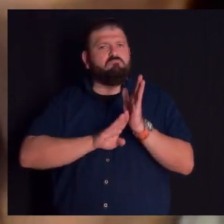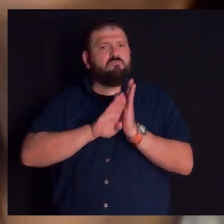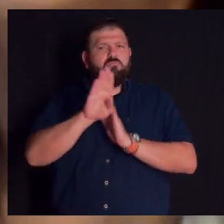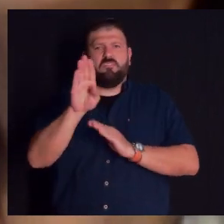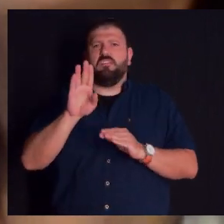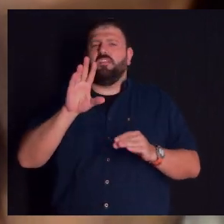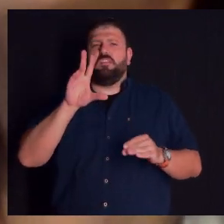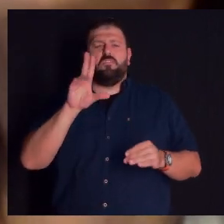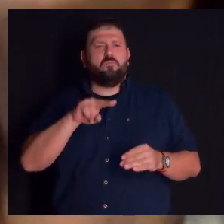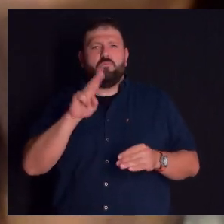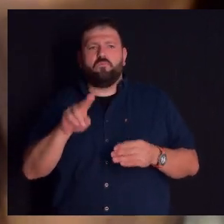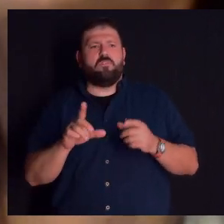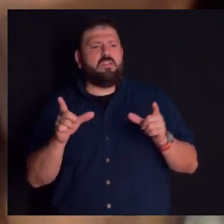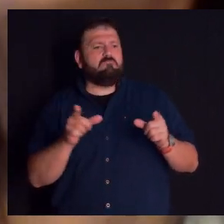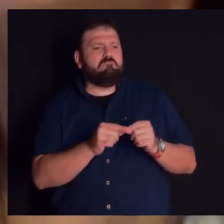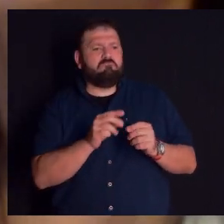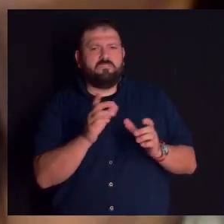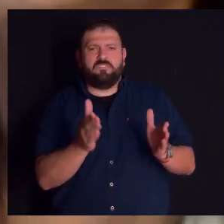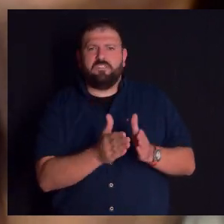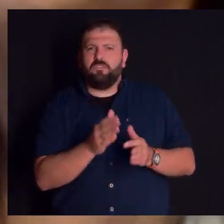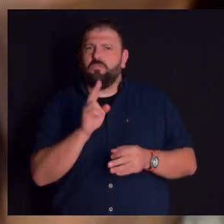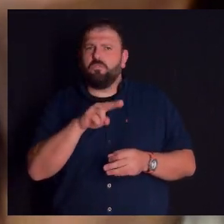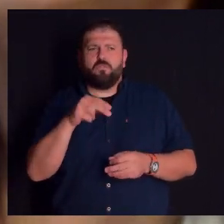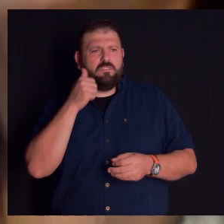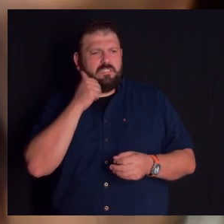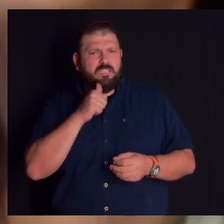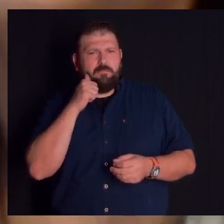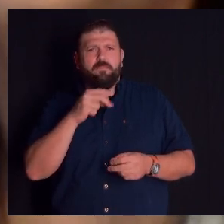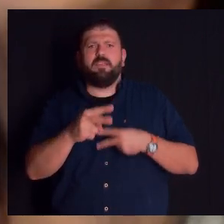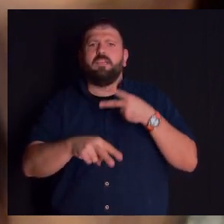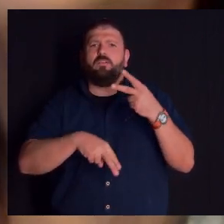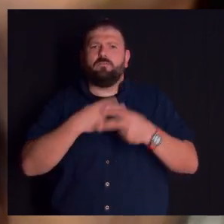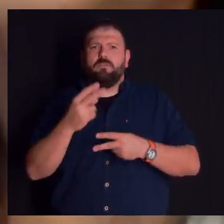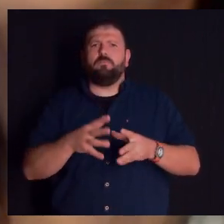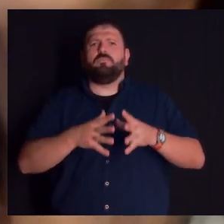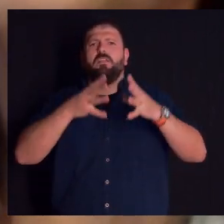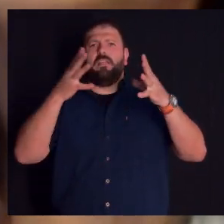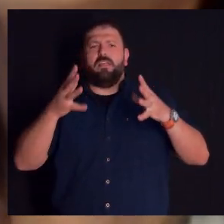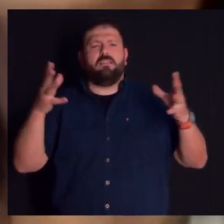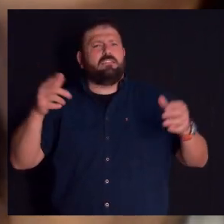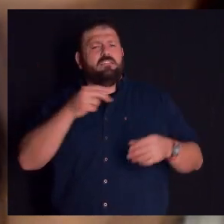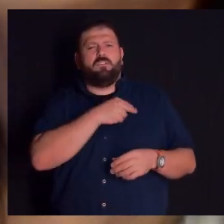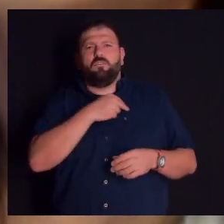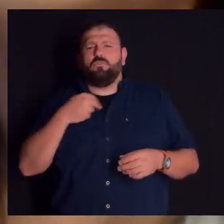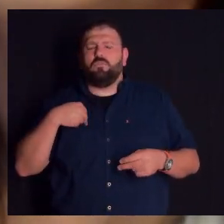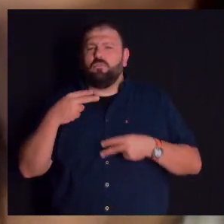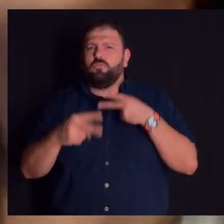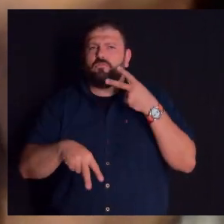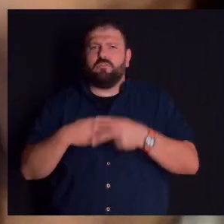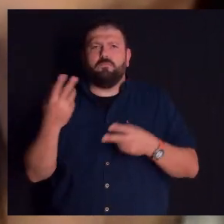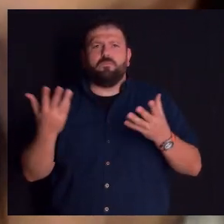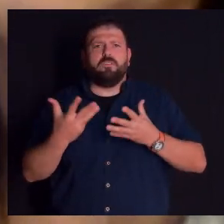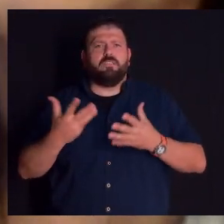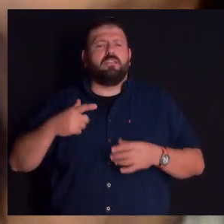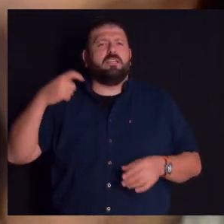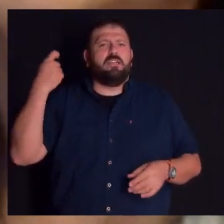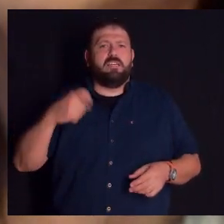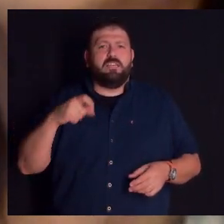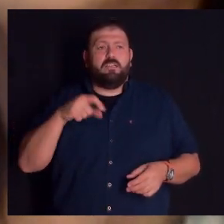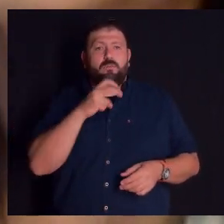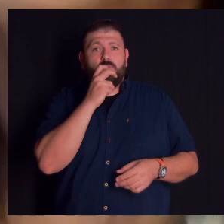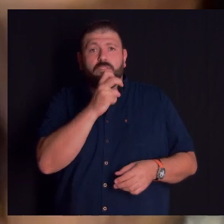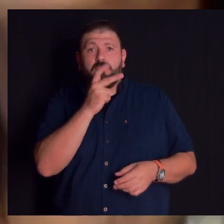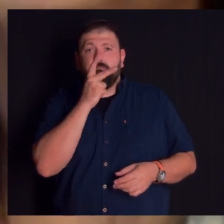not stop or was an unstoppable was Jorge Vergara, because he told us we will be